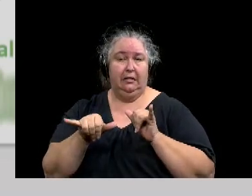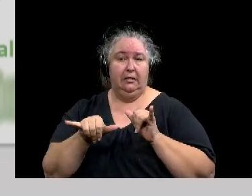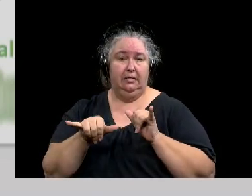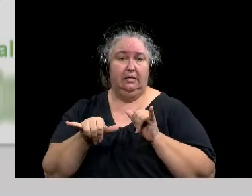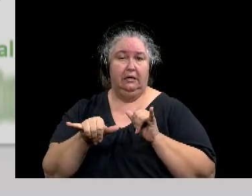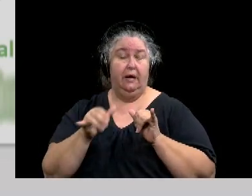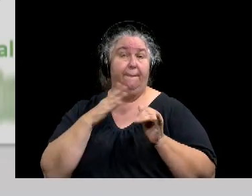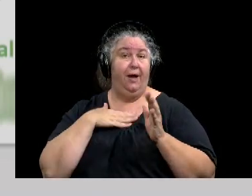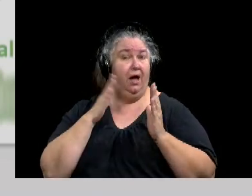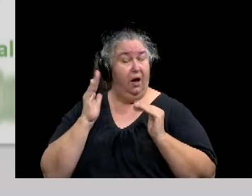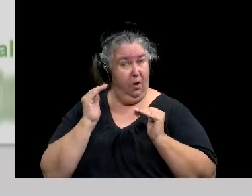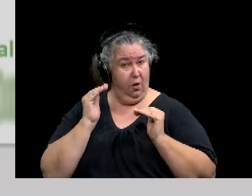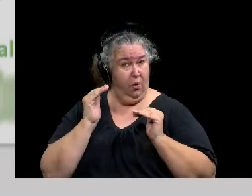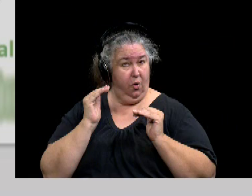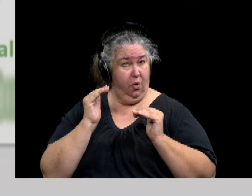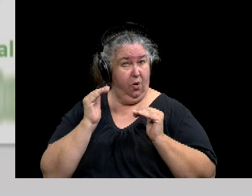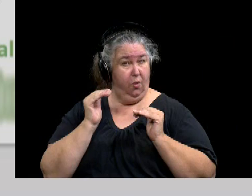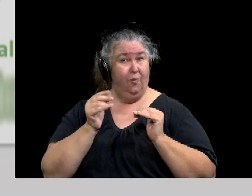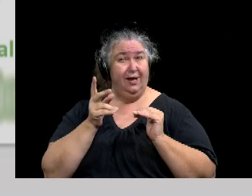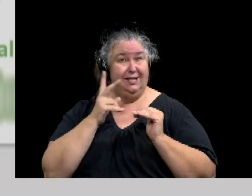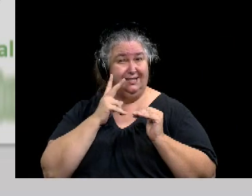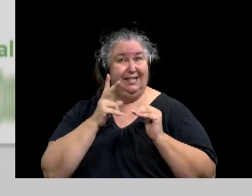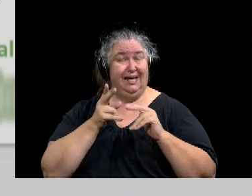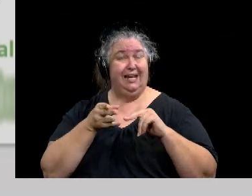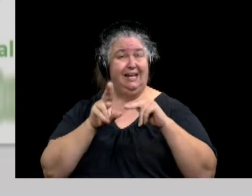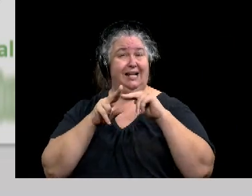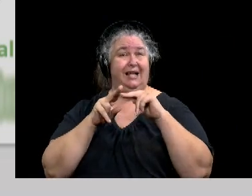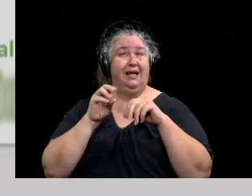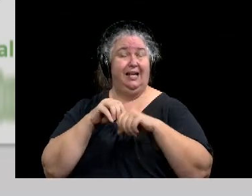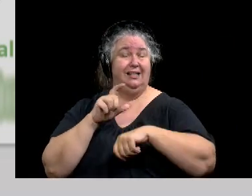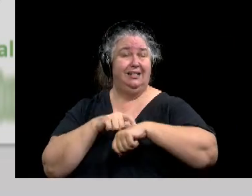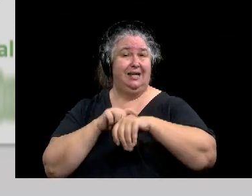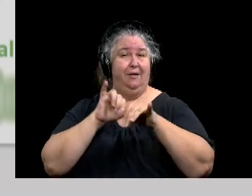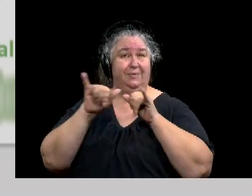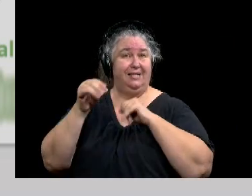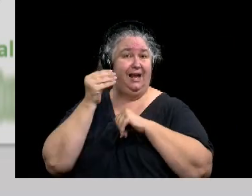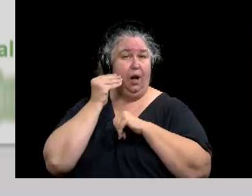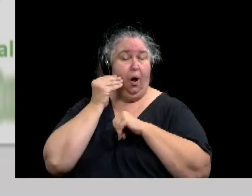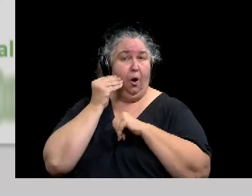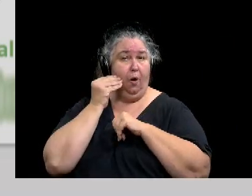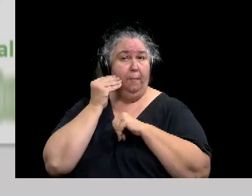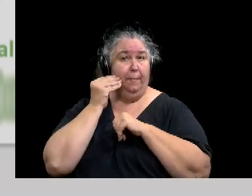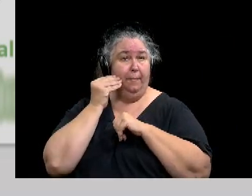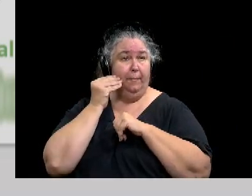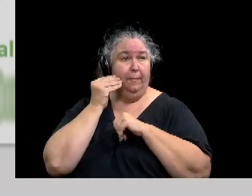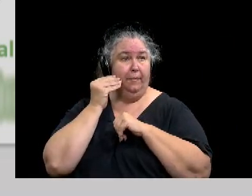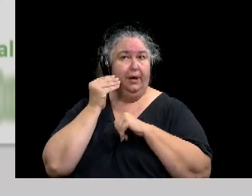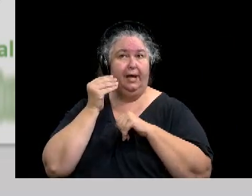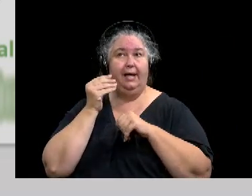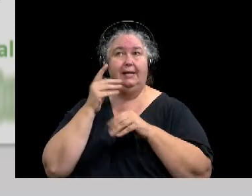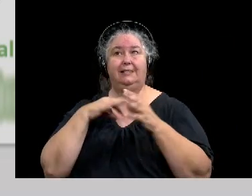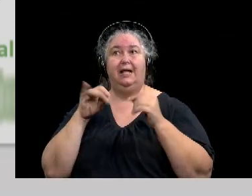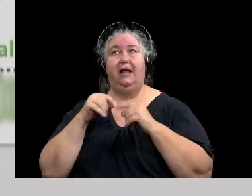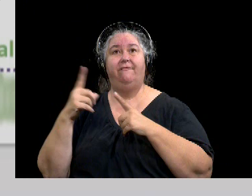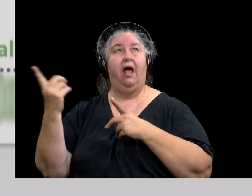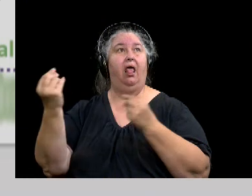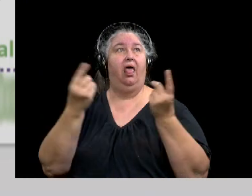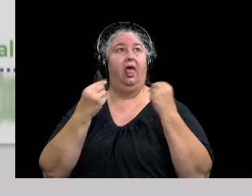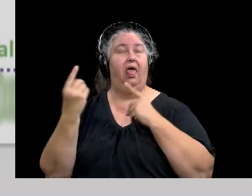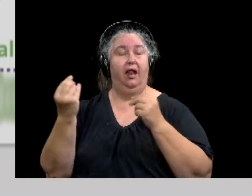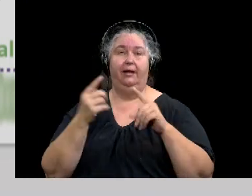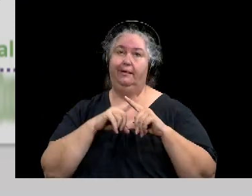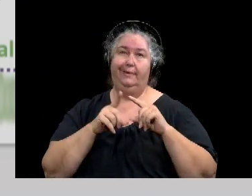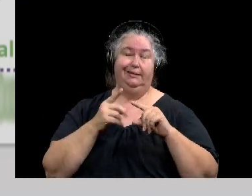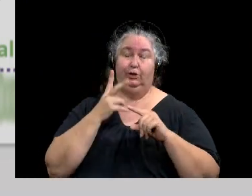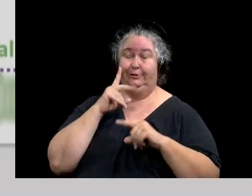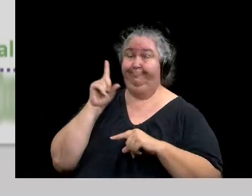my hope would be that we would see a big climb in the time spent at home as opposed to out and about. But you